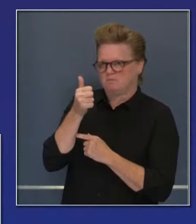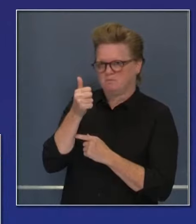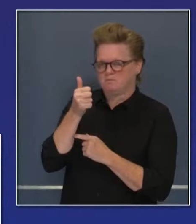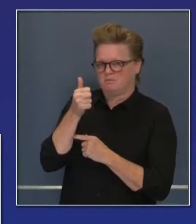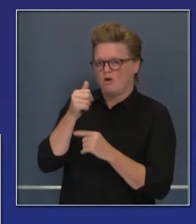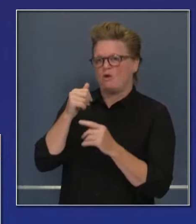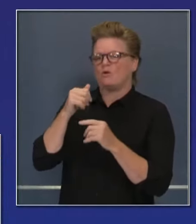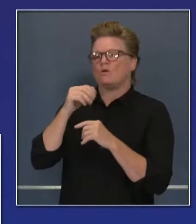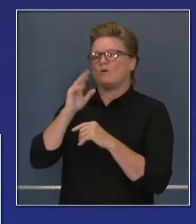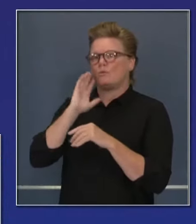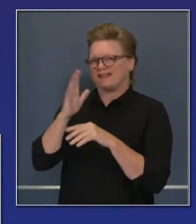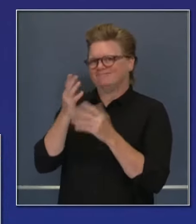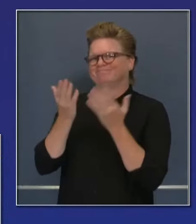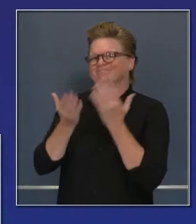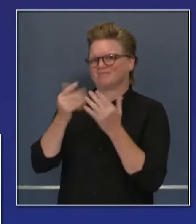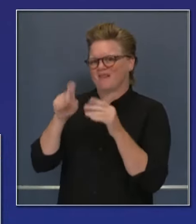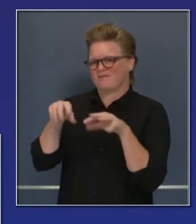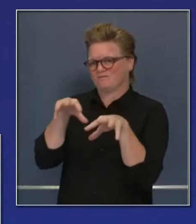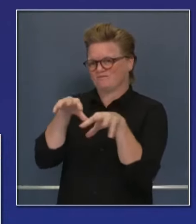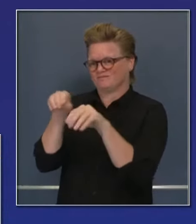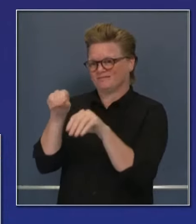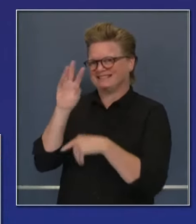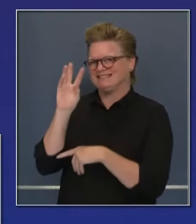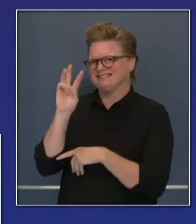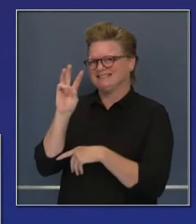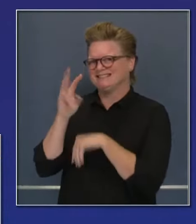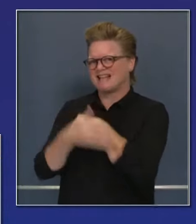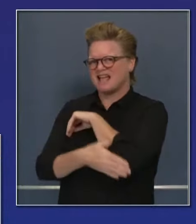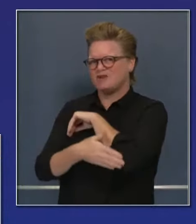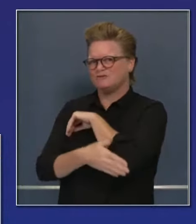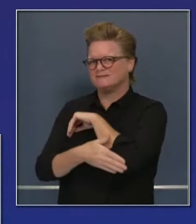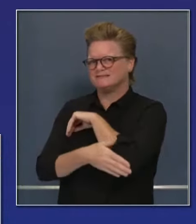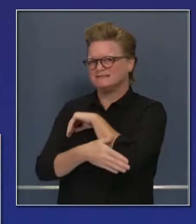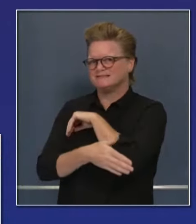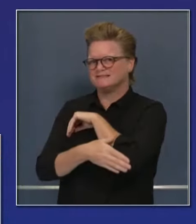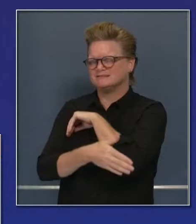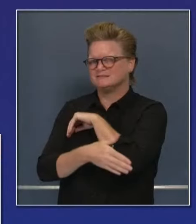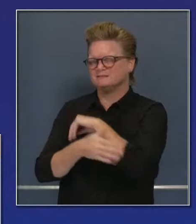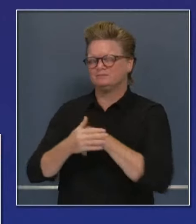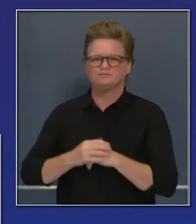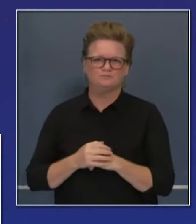impact customers in 6 counties. We have new COVID